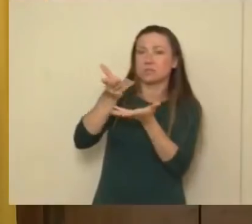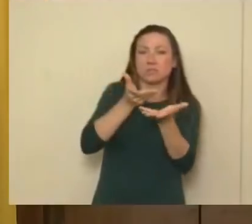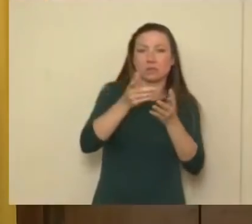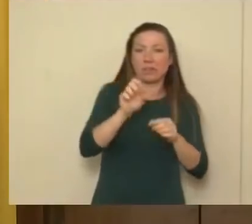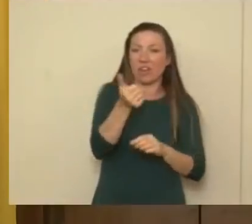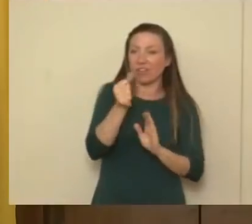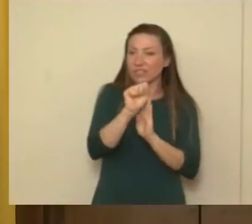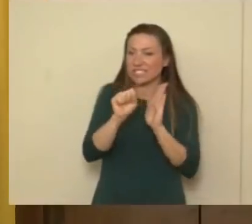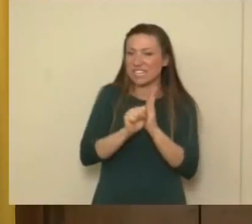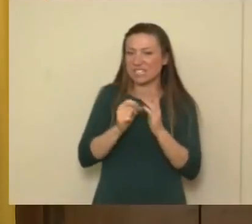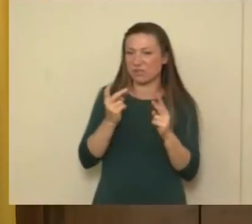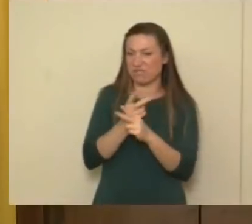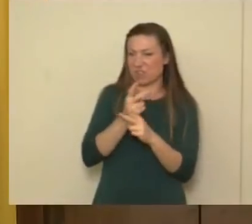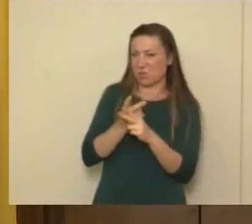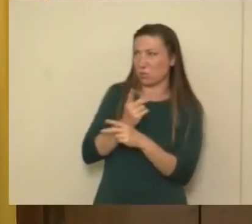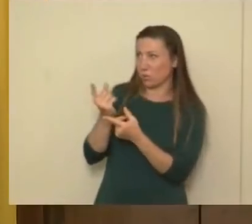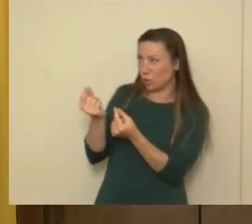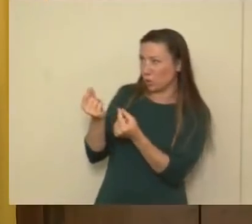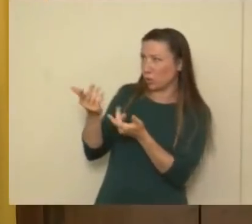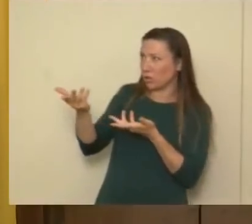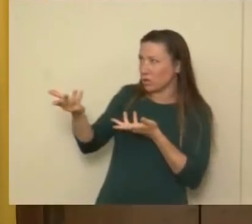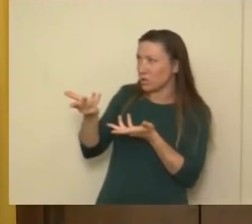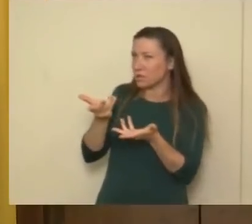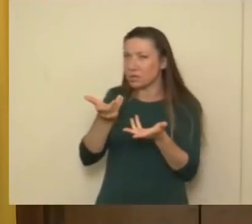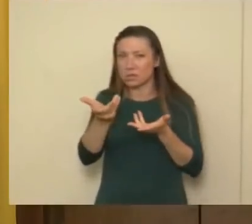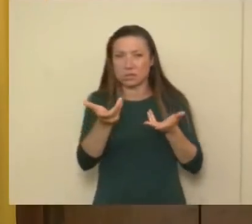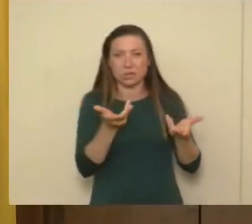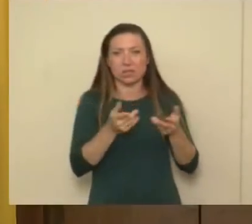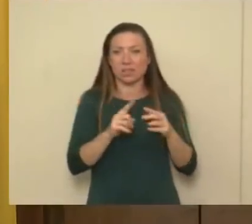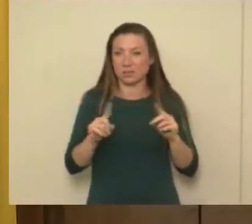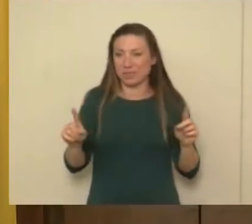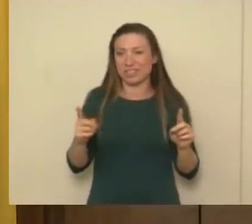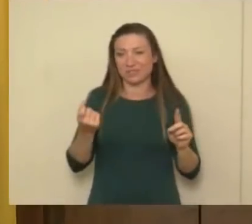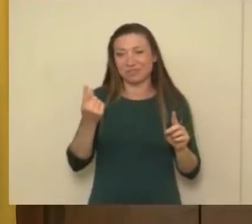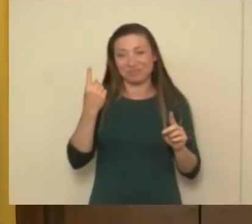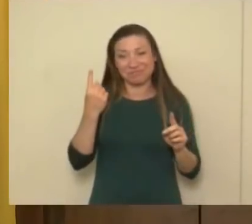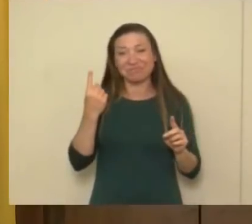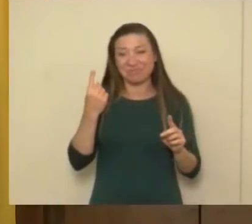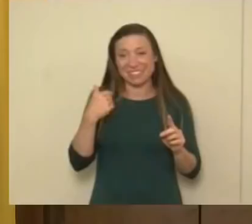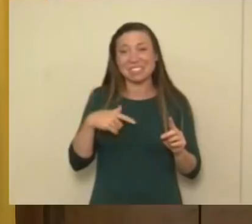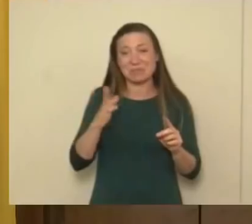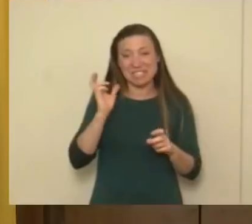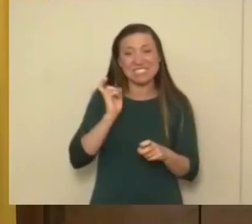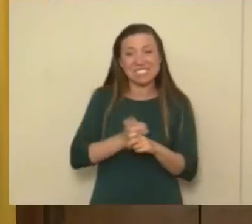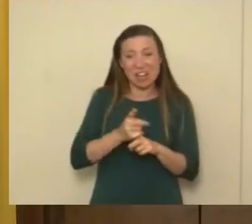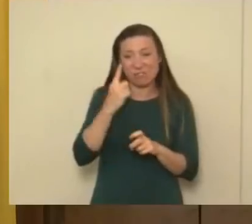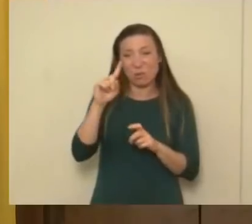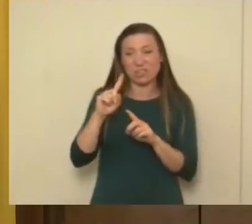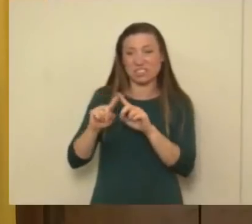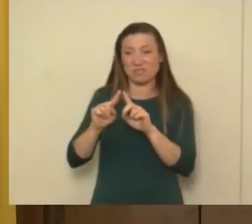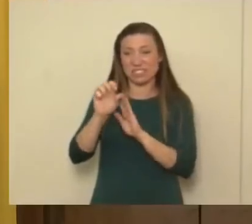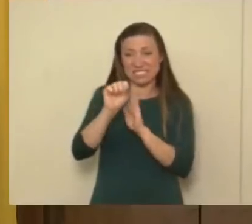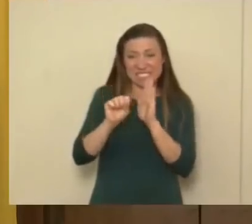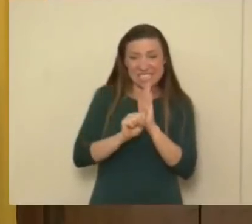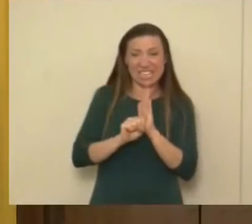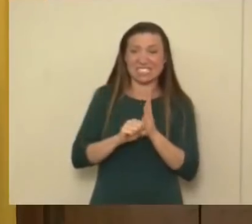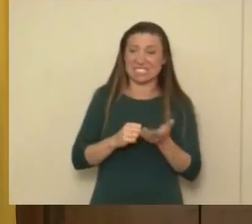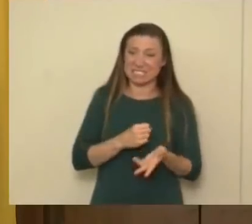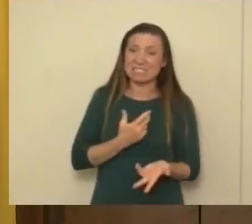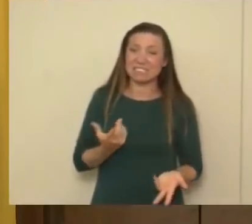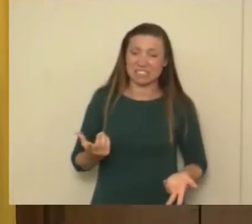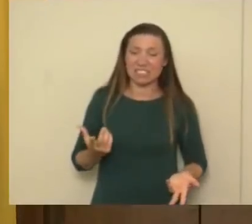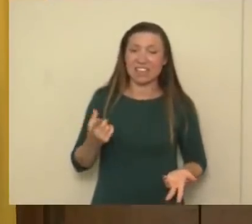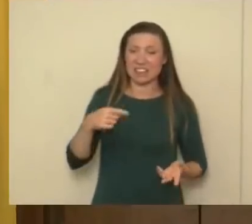practices are. It continues to be elusive, I think, on the state sides around the country that this is a